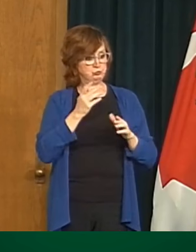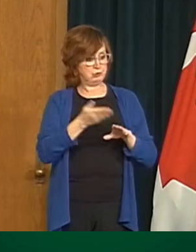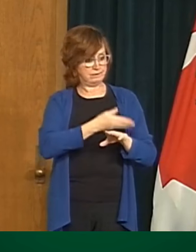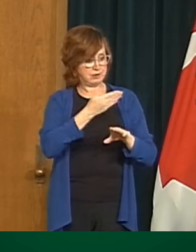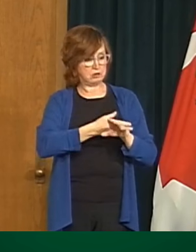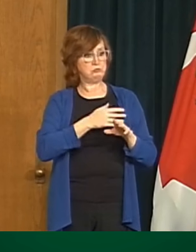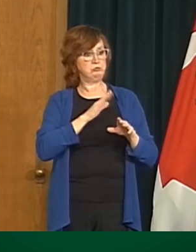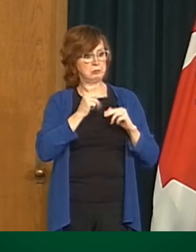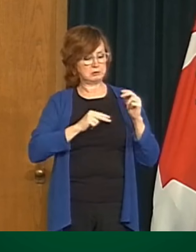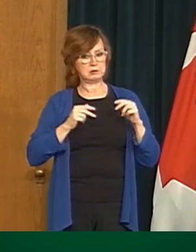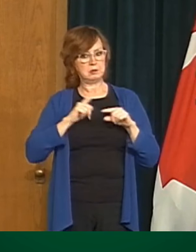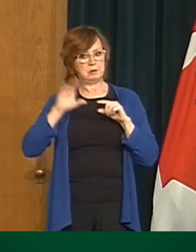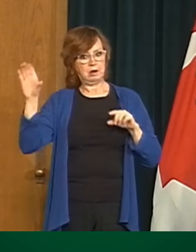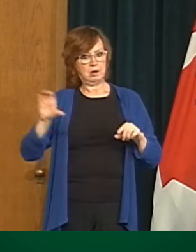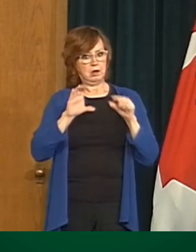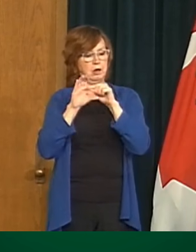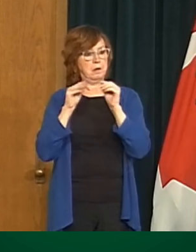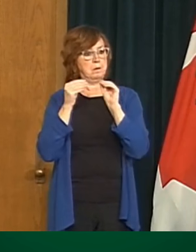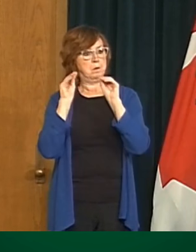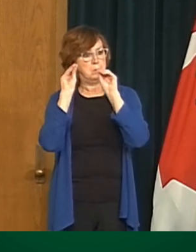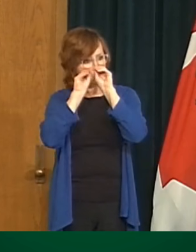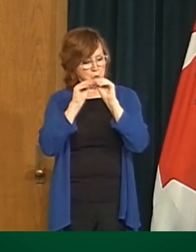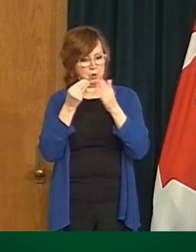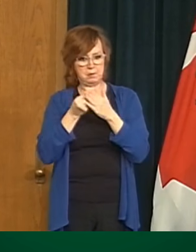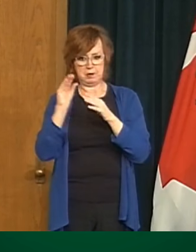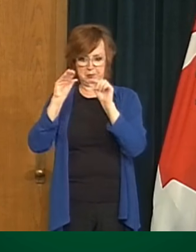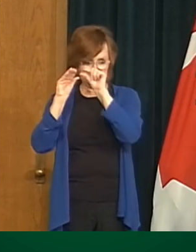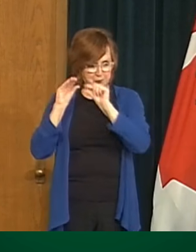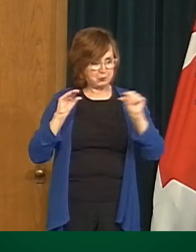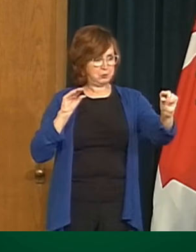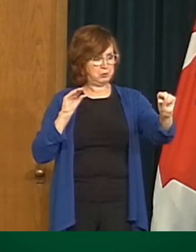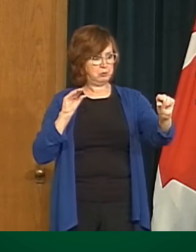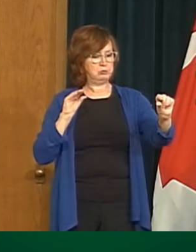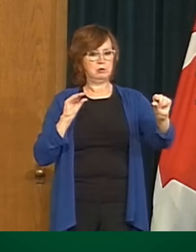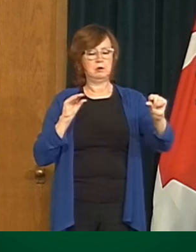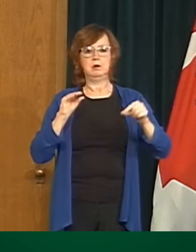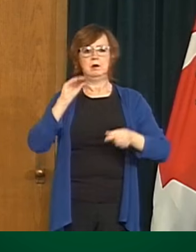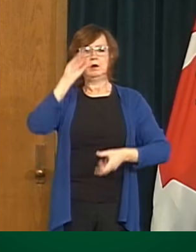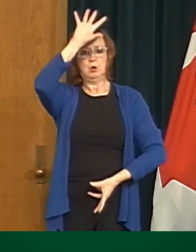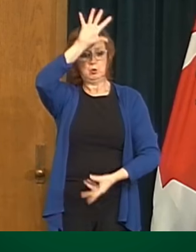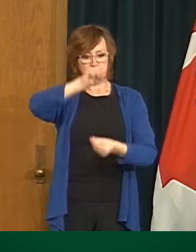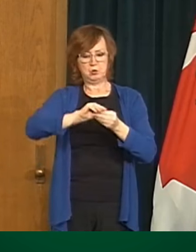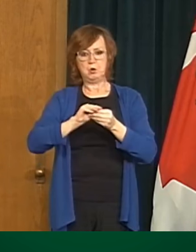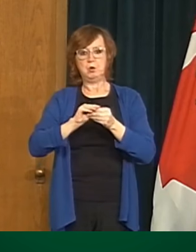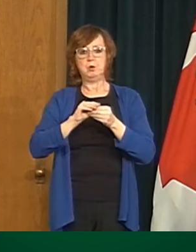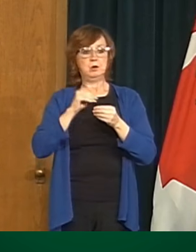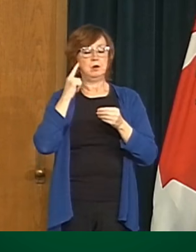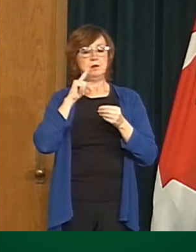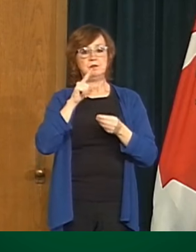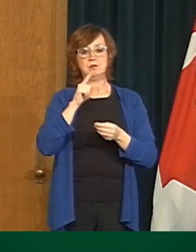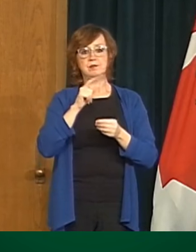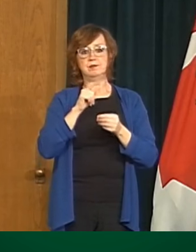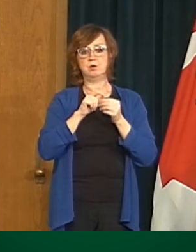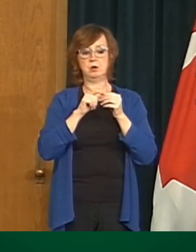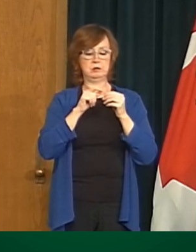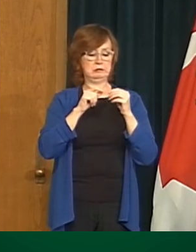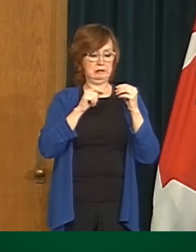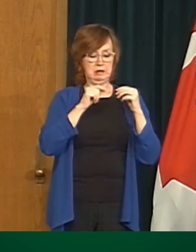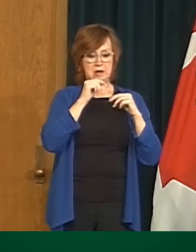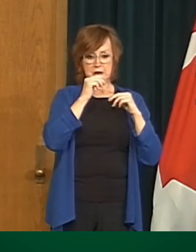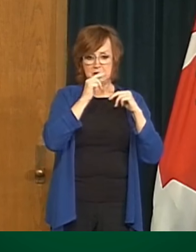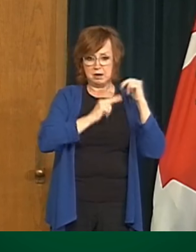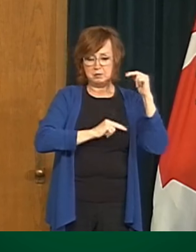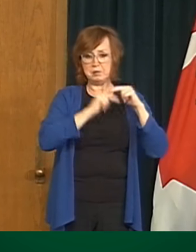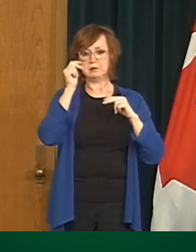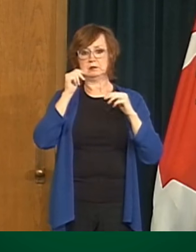$2.8 billion that we are planning to invest in the next fiscal year, bringing our total investment in infrastructure to